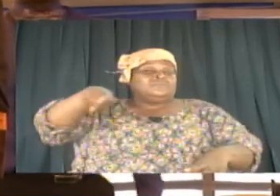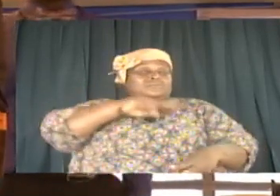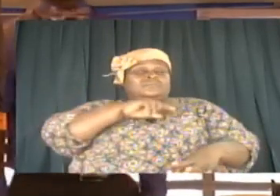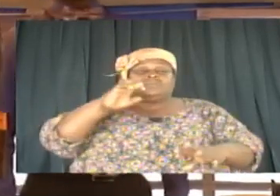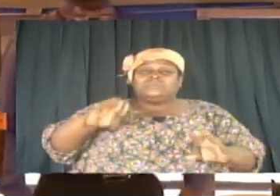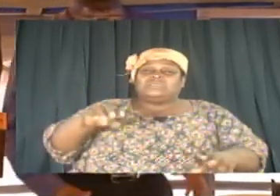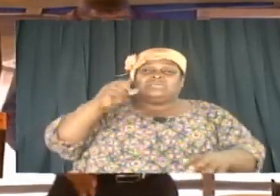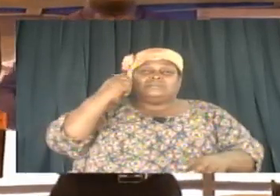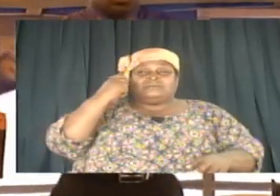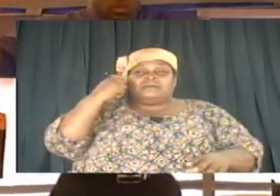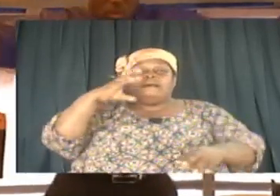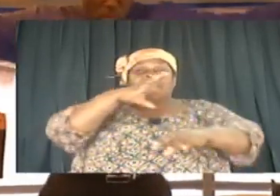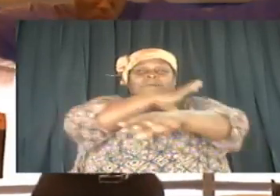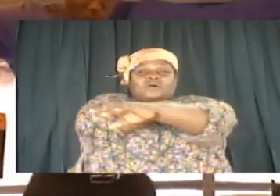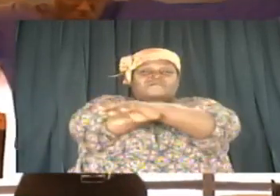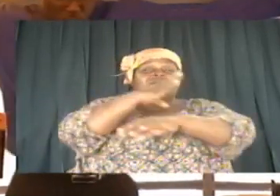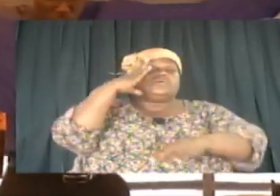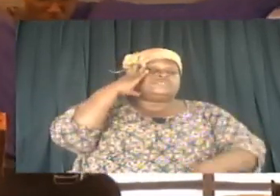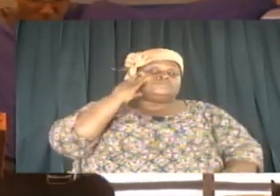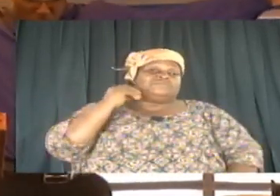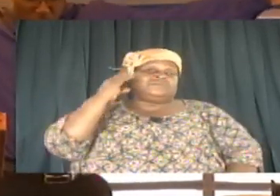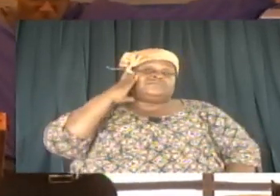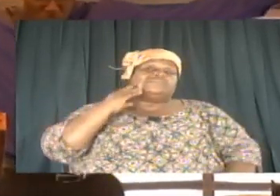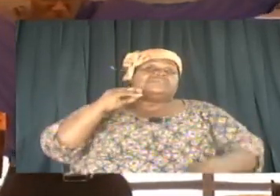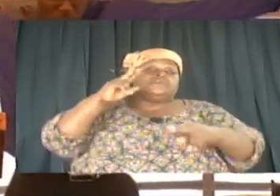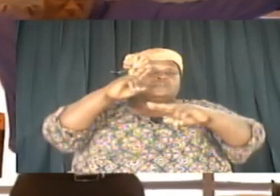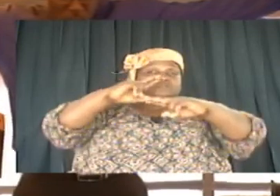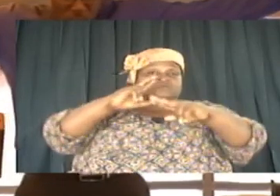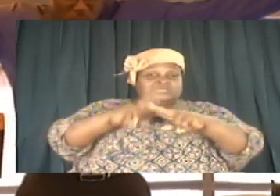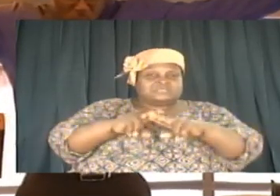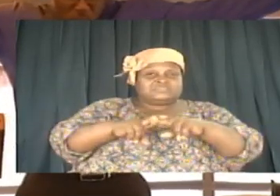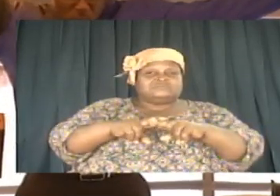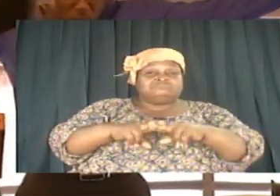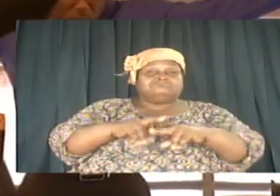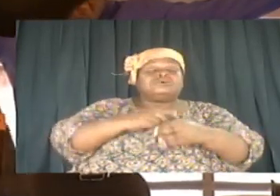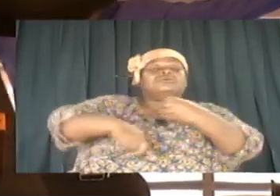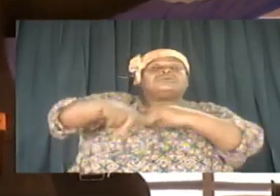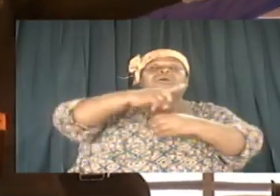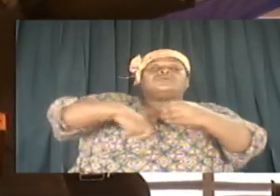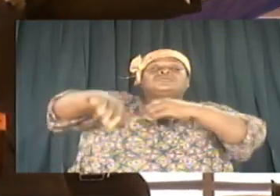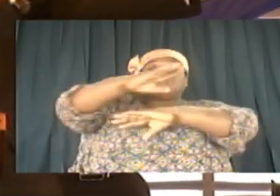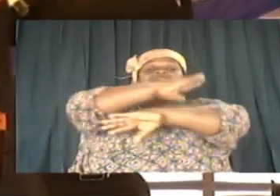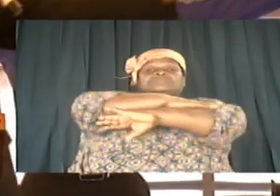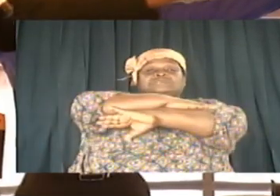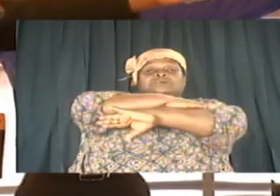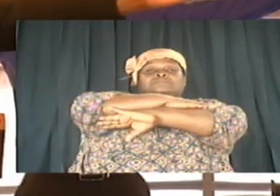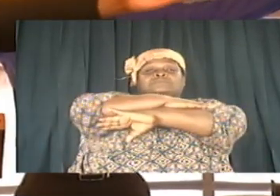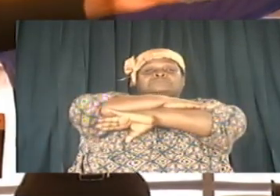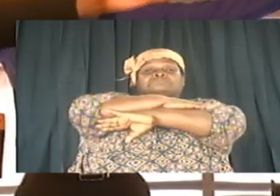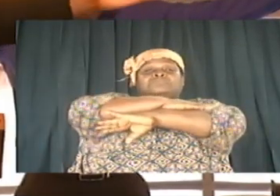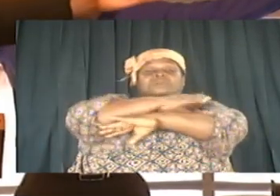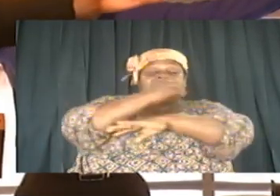powerful experience sitting around the table. Observe that it was every man in his